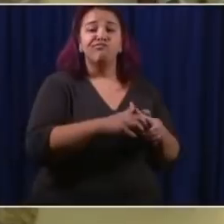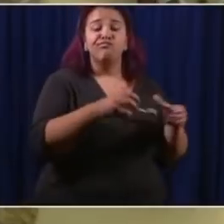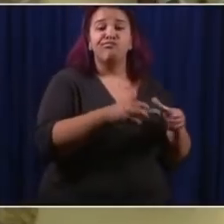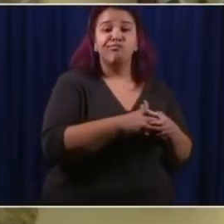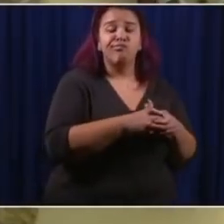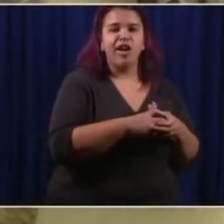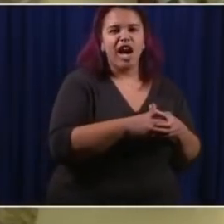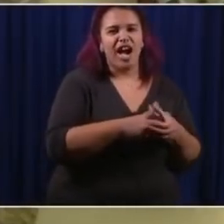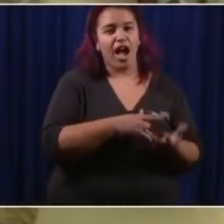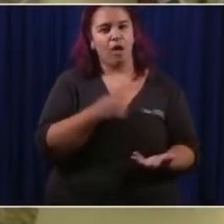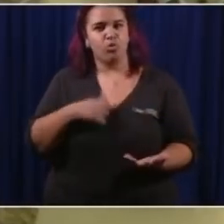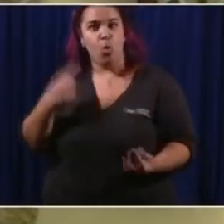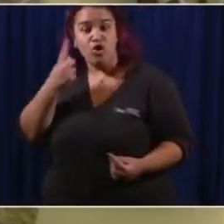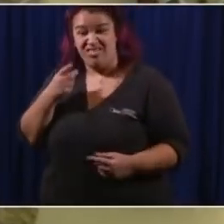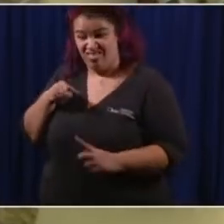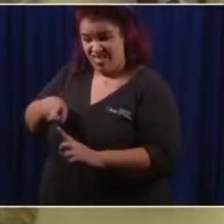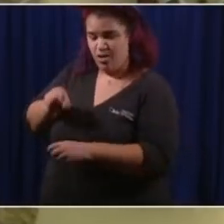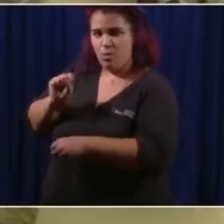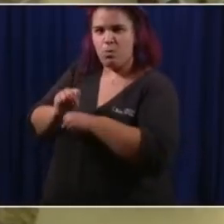protocols are working?